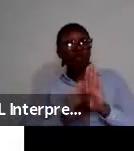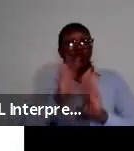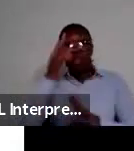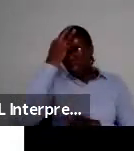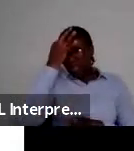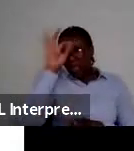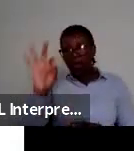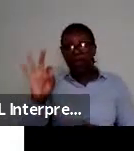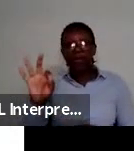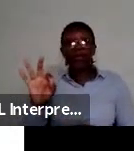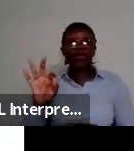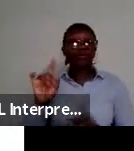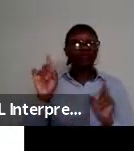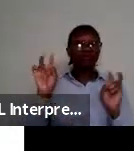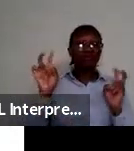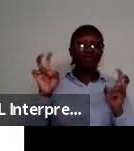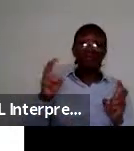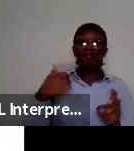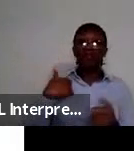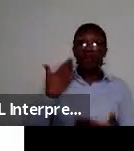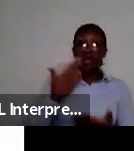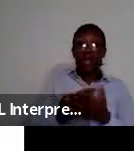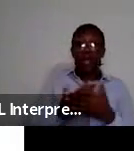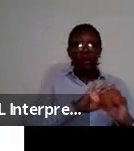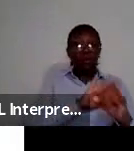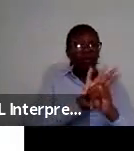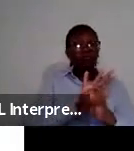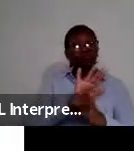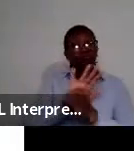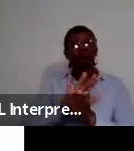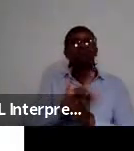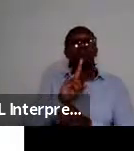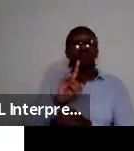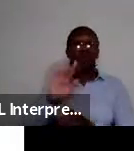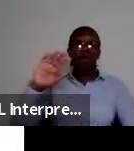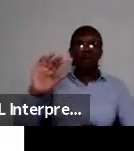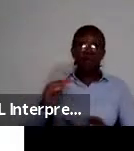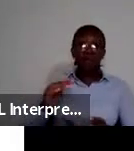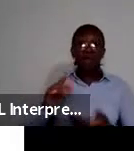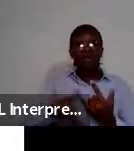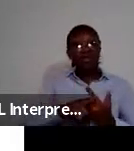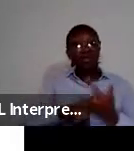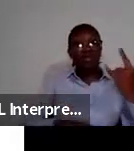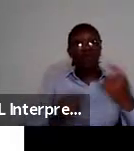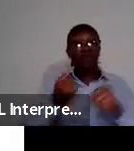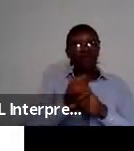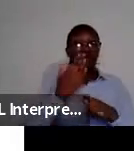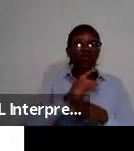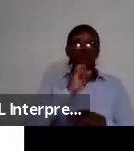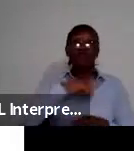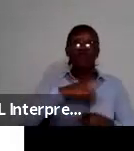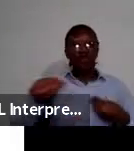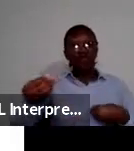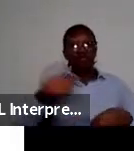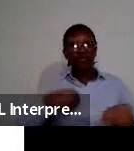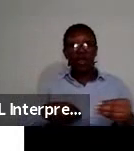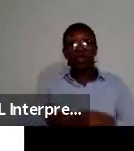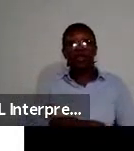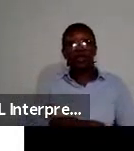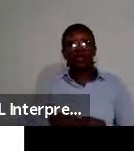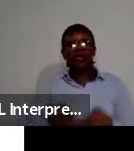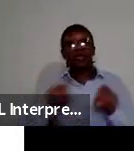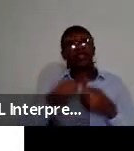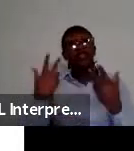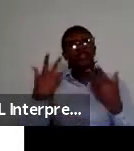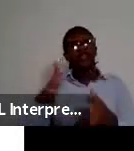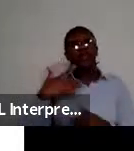of government's ability to detect, prevent, and successfully combat illicit trade. It talks to the challenge that we spoke about earlier